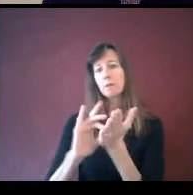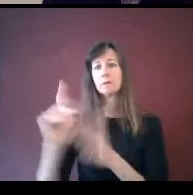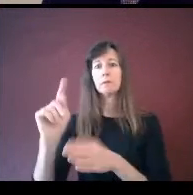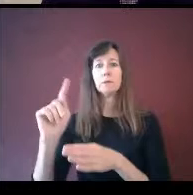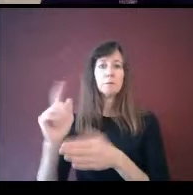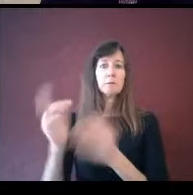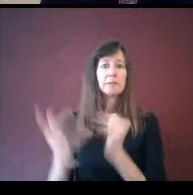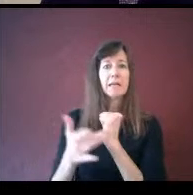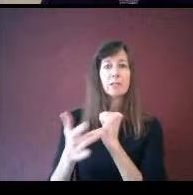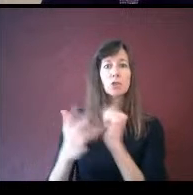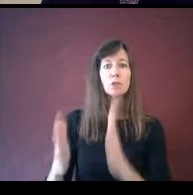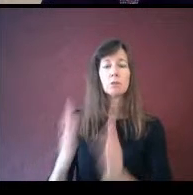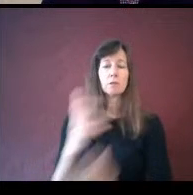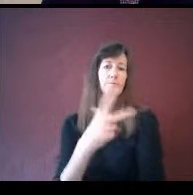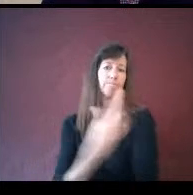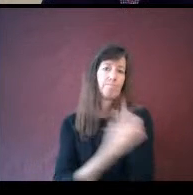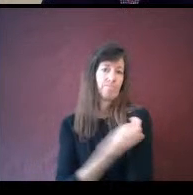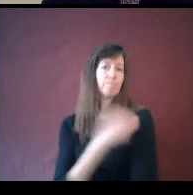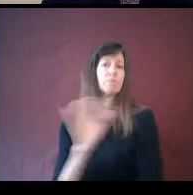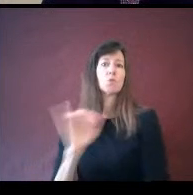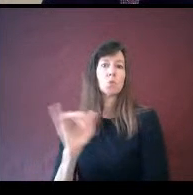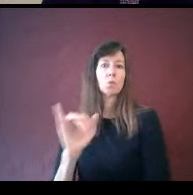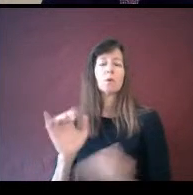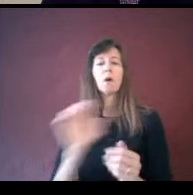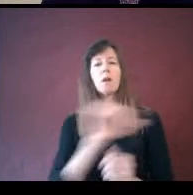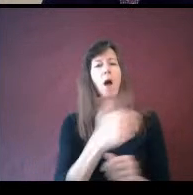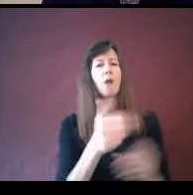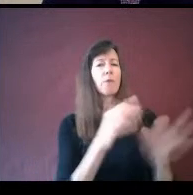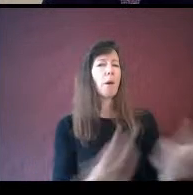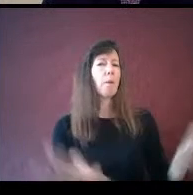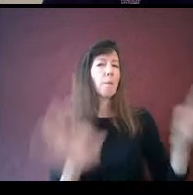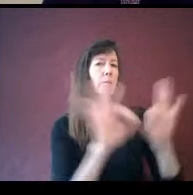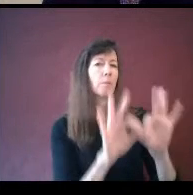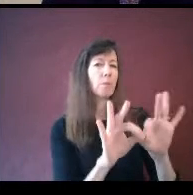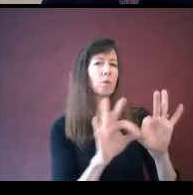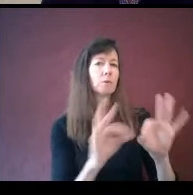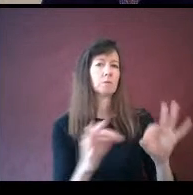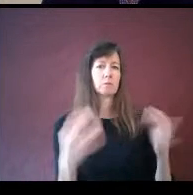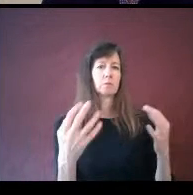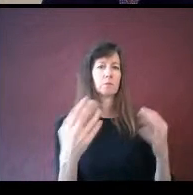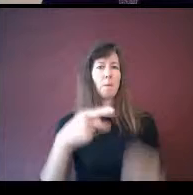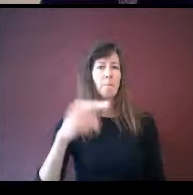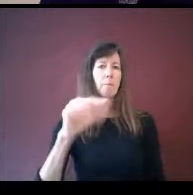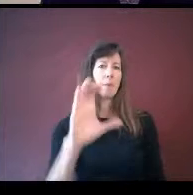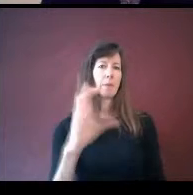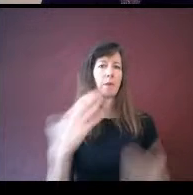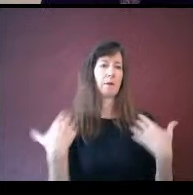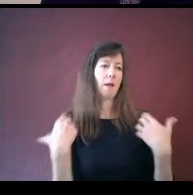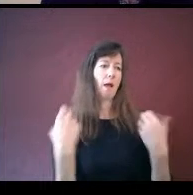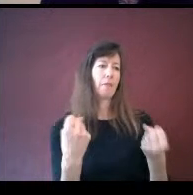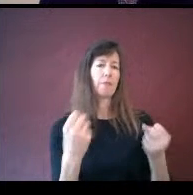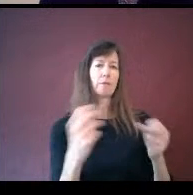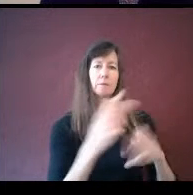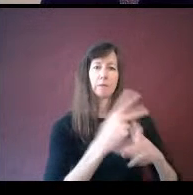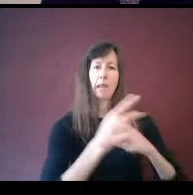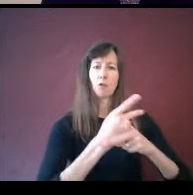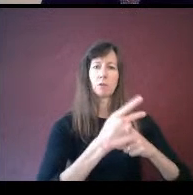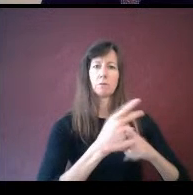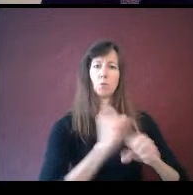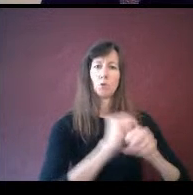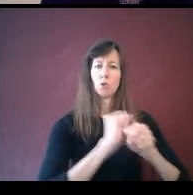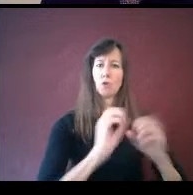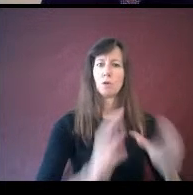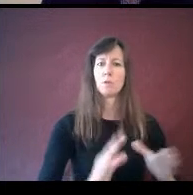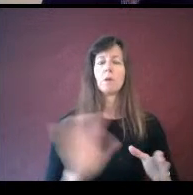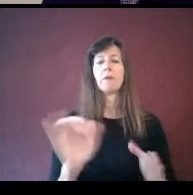out there. We'll also start to get our public health nurses who will be administering the vaccine, to get them vaccinated for